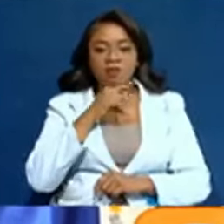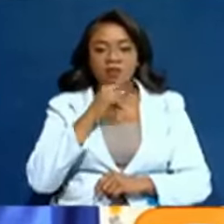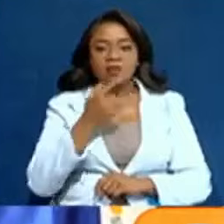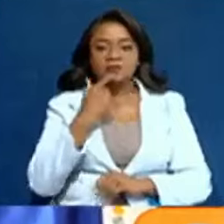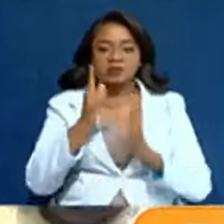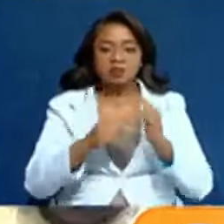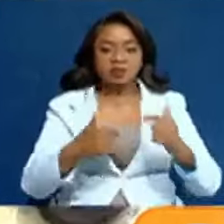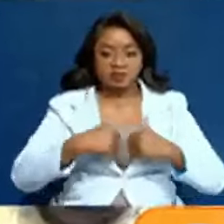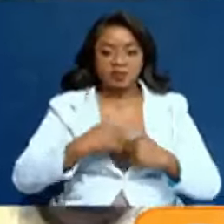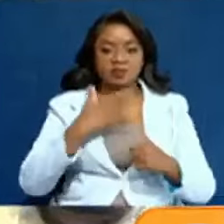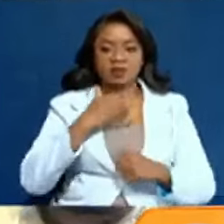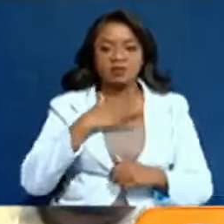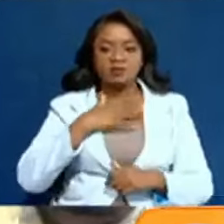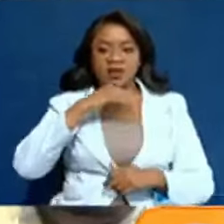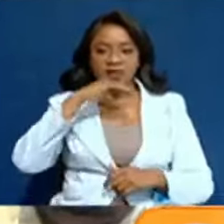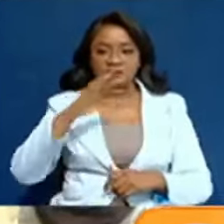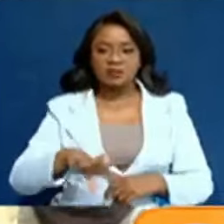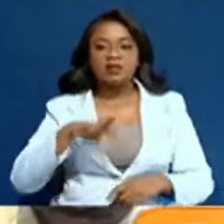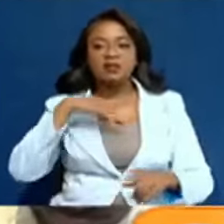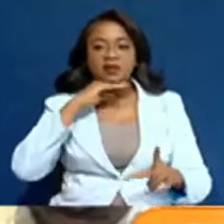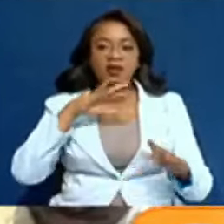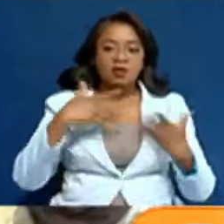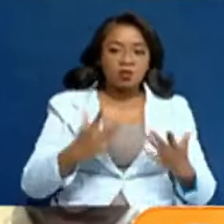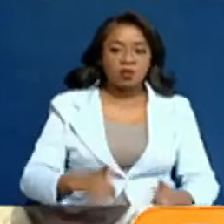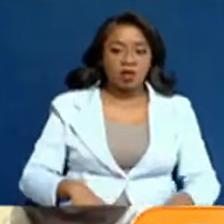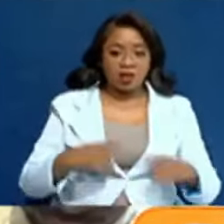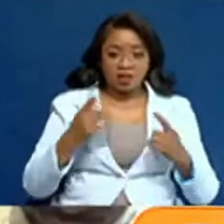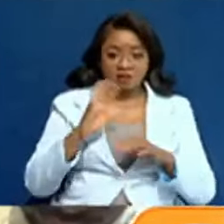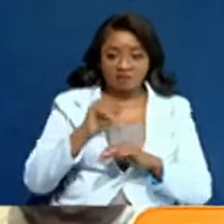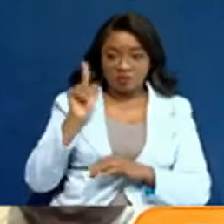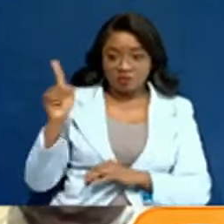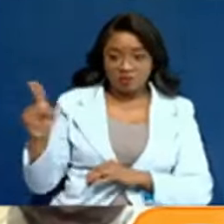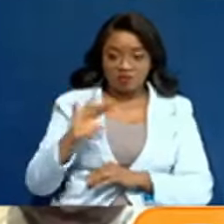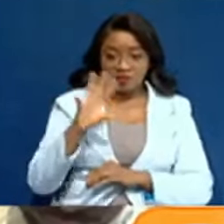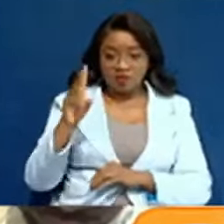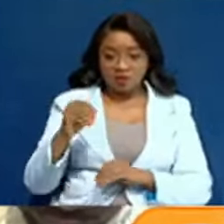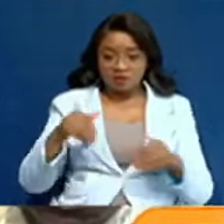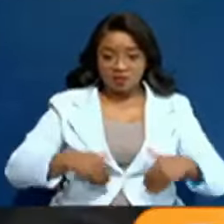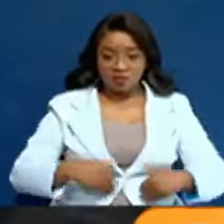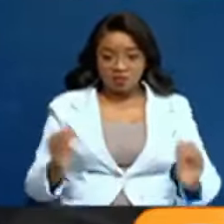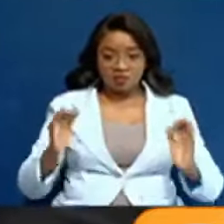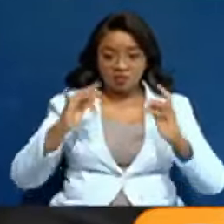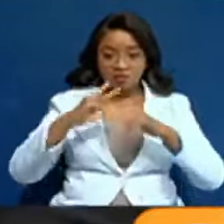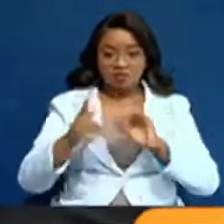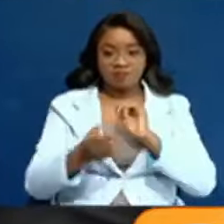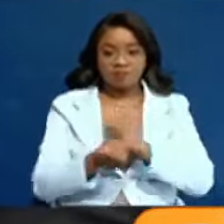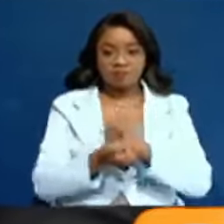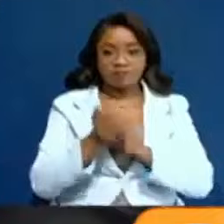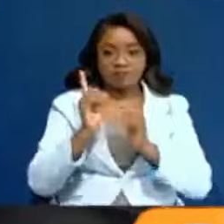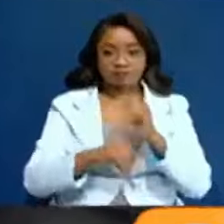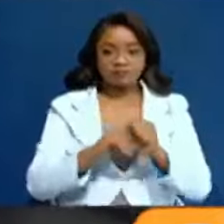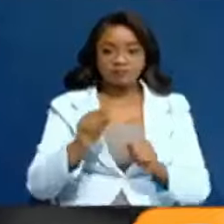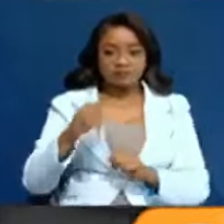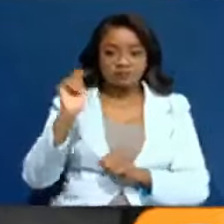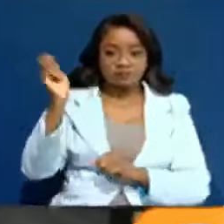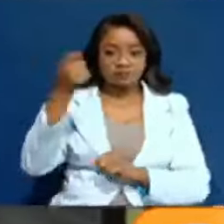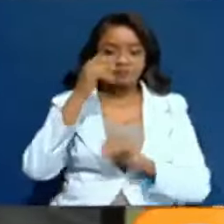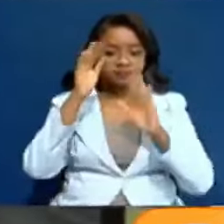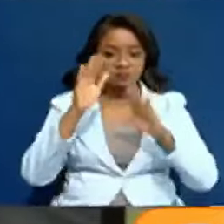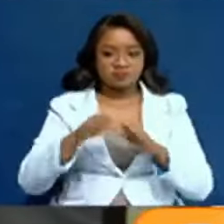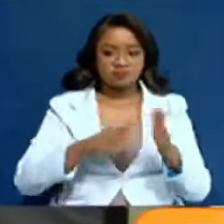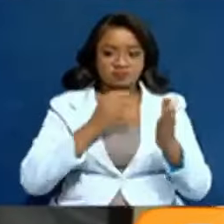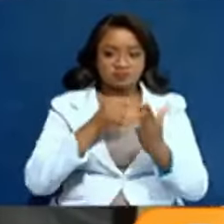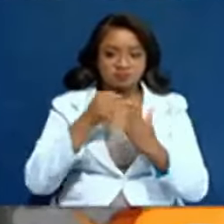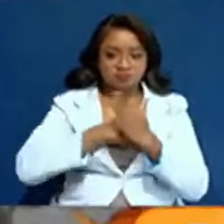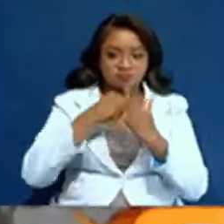dead or alive. The Africa Youth Forum highlighted that Kenya has become a model in the region for championing constitutional rights